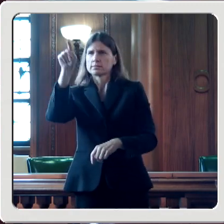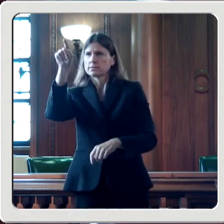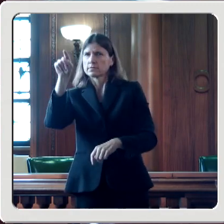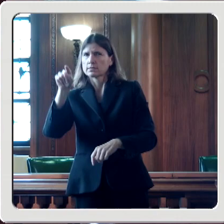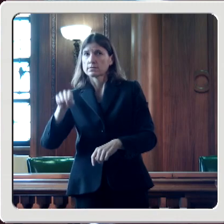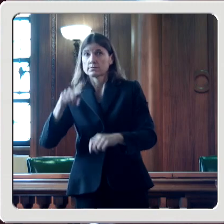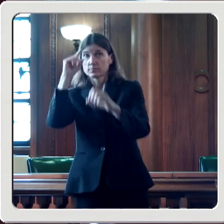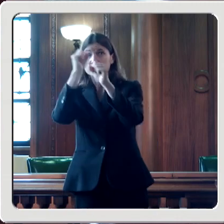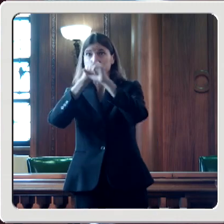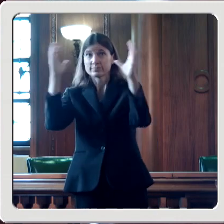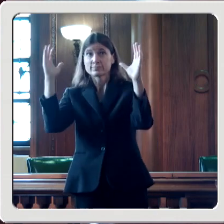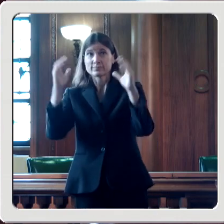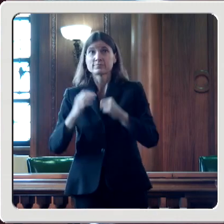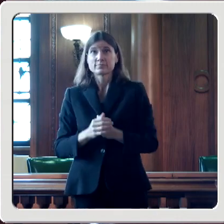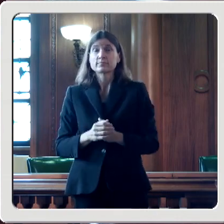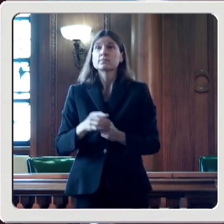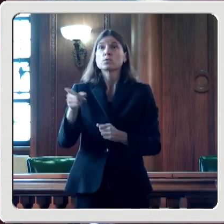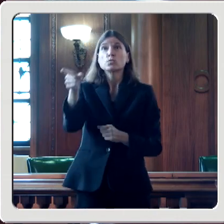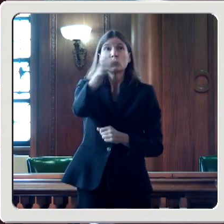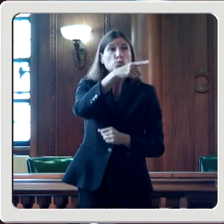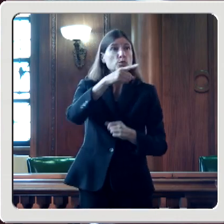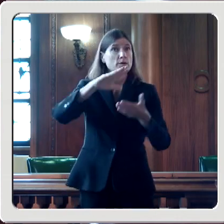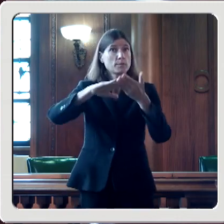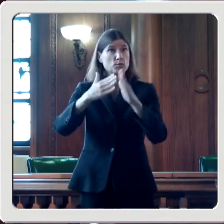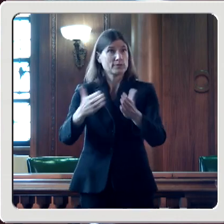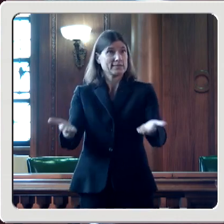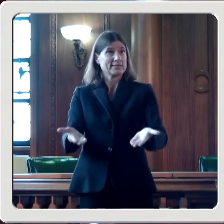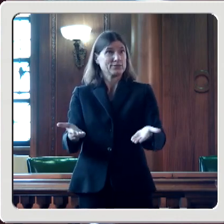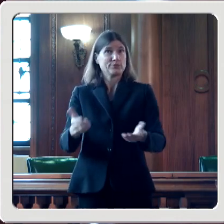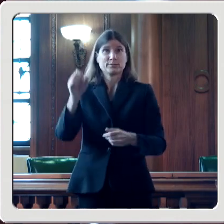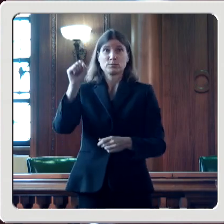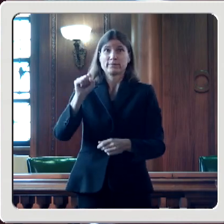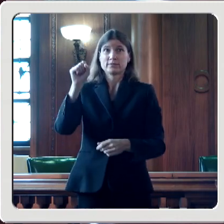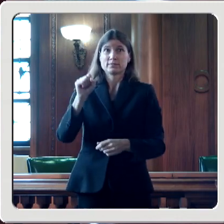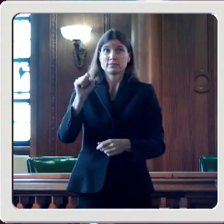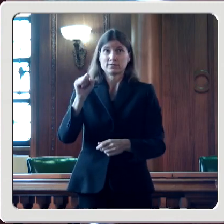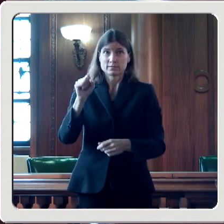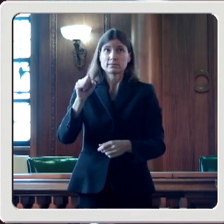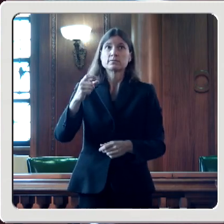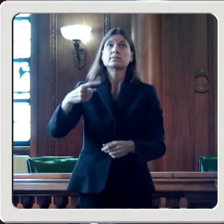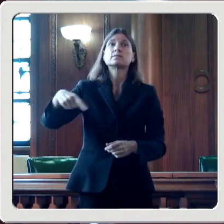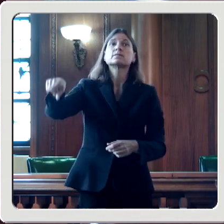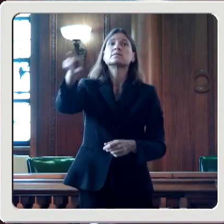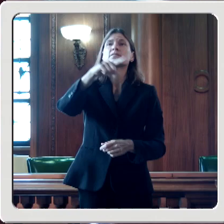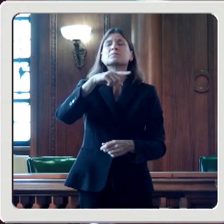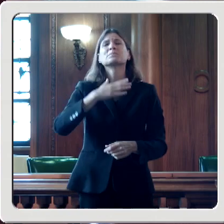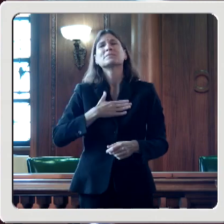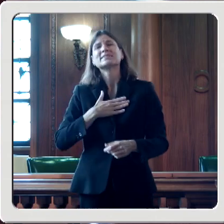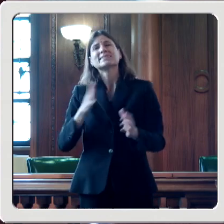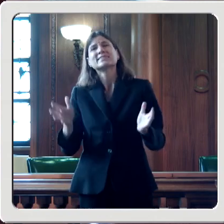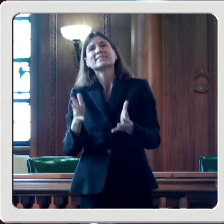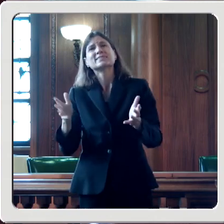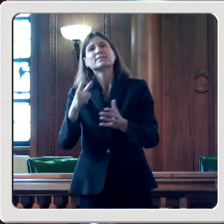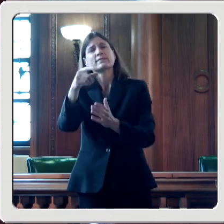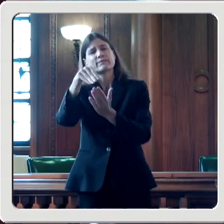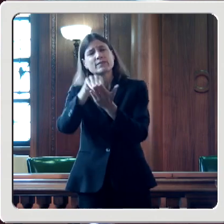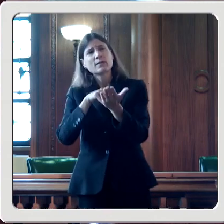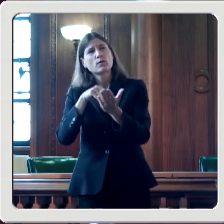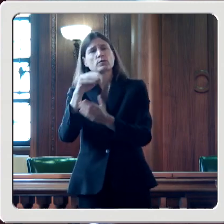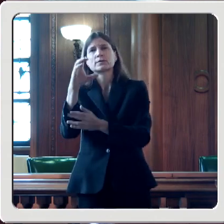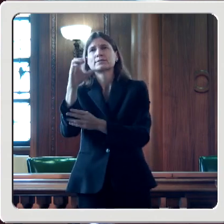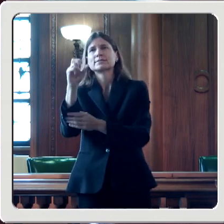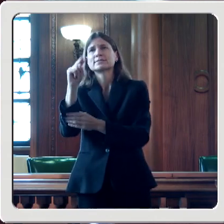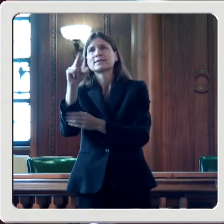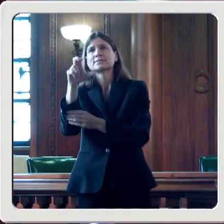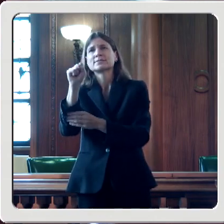all to please fill out your census. It is